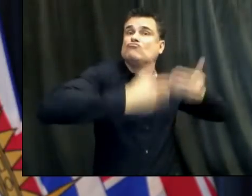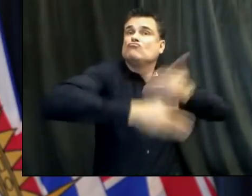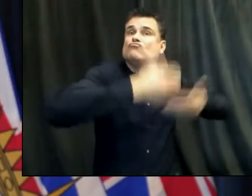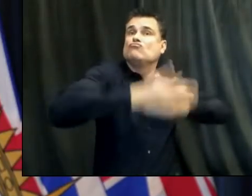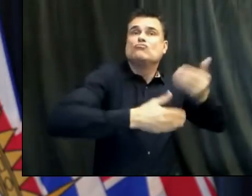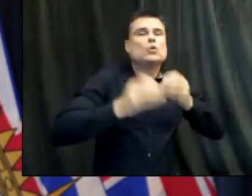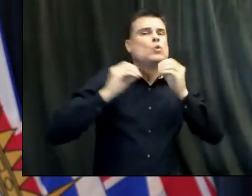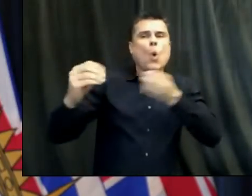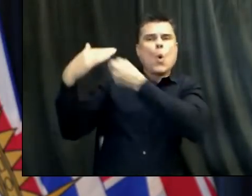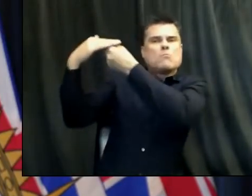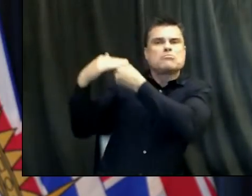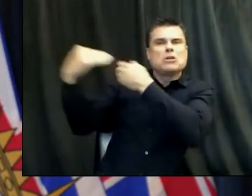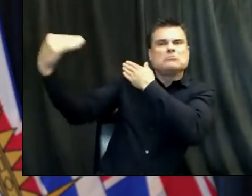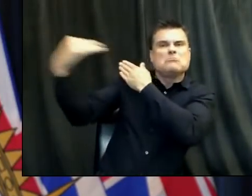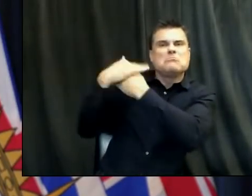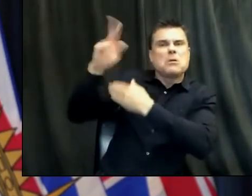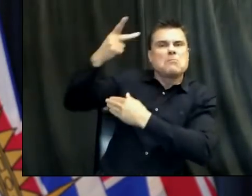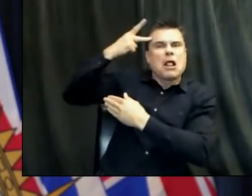Shepherd, Glacier Media.